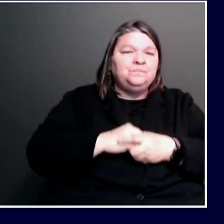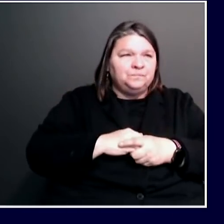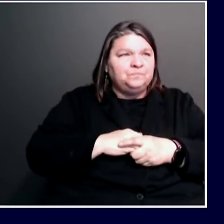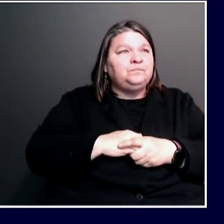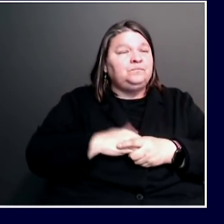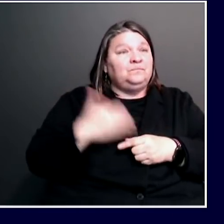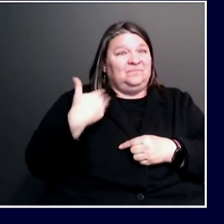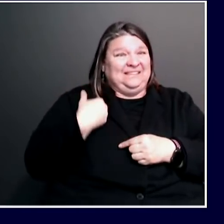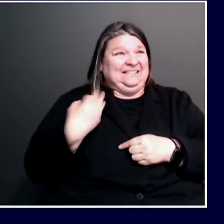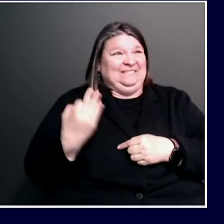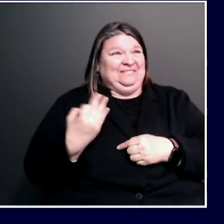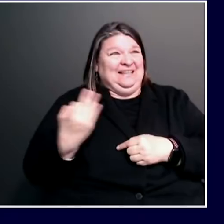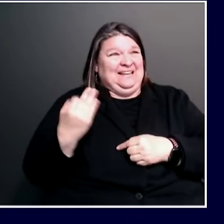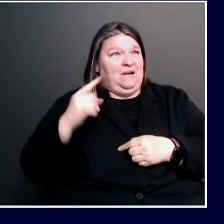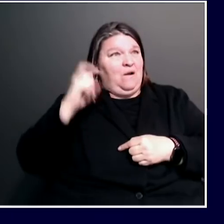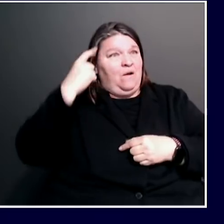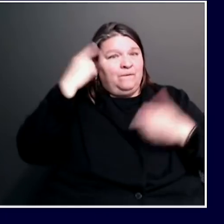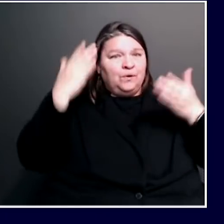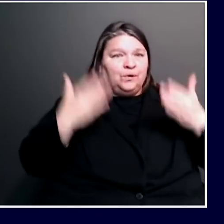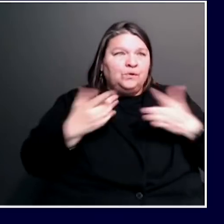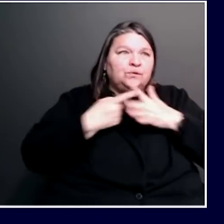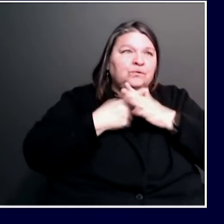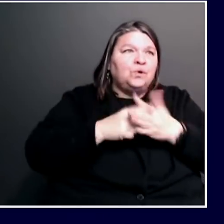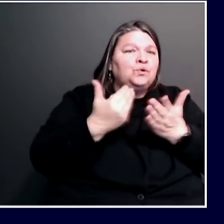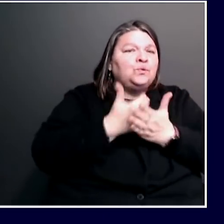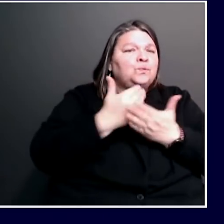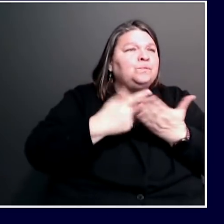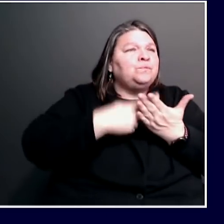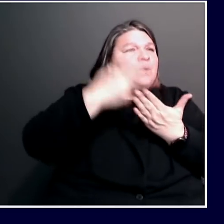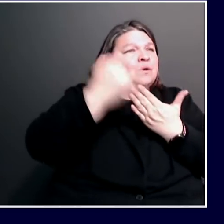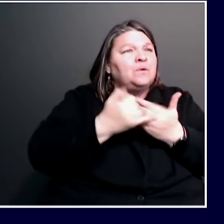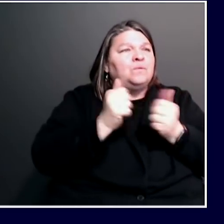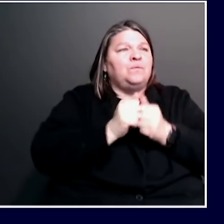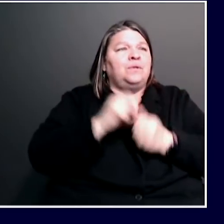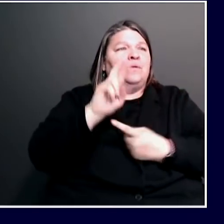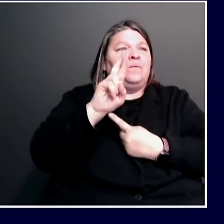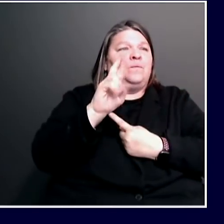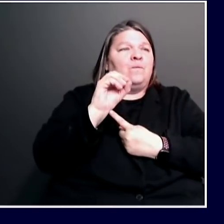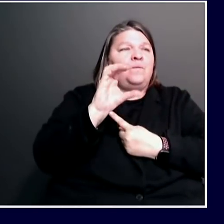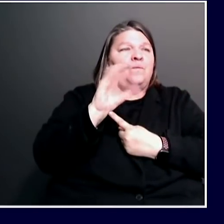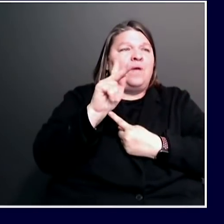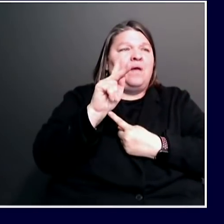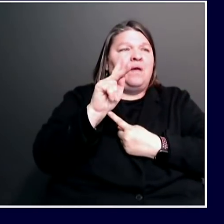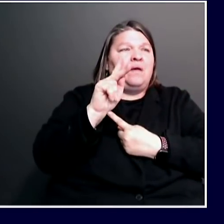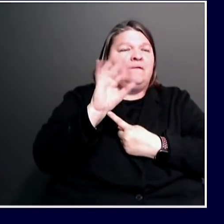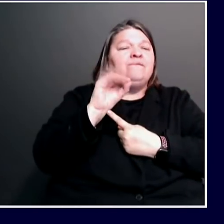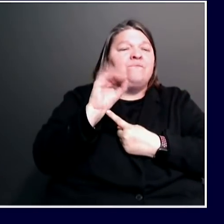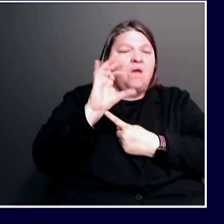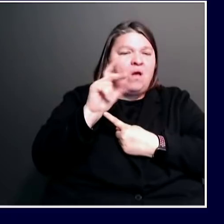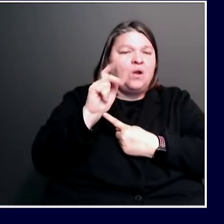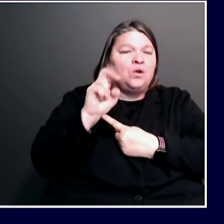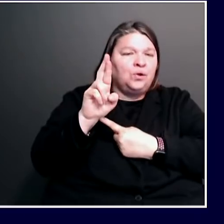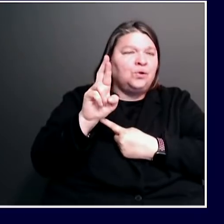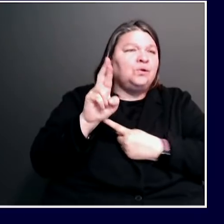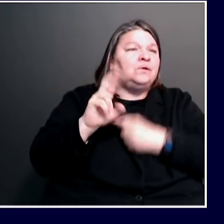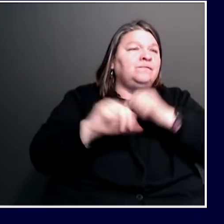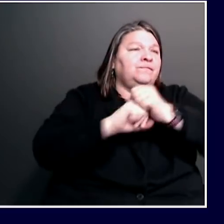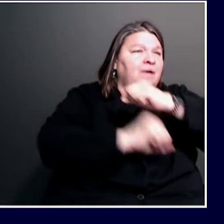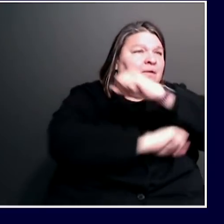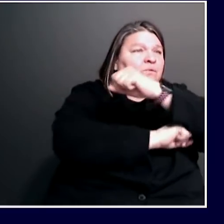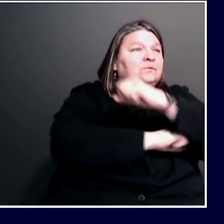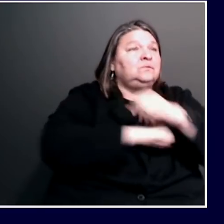new pilot project with the Rockefeller Foundation to mail 125,000 free COVID-19